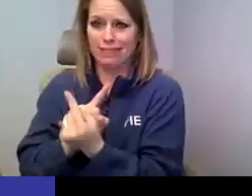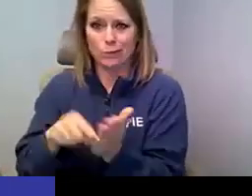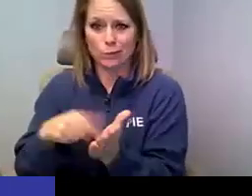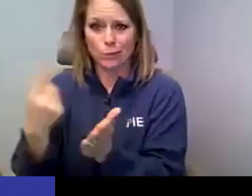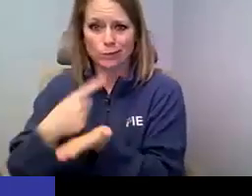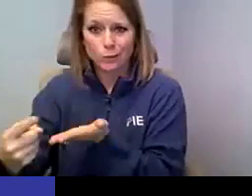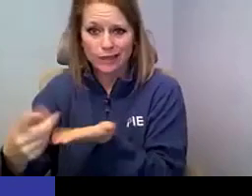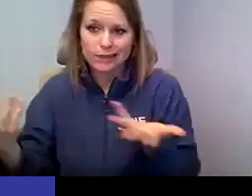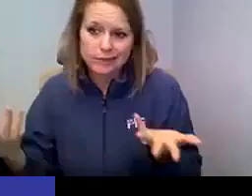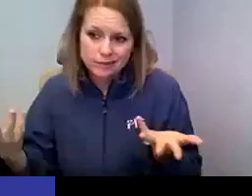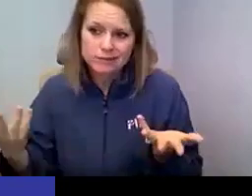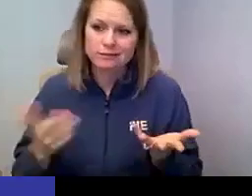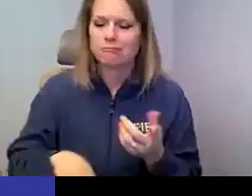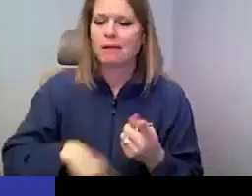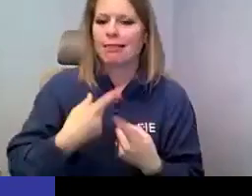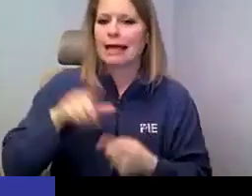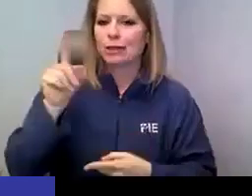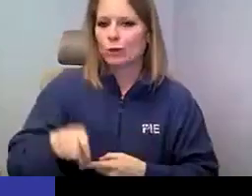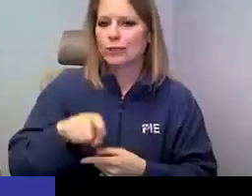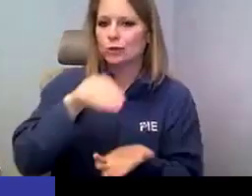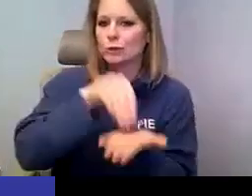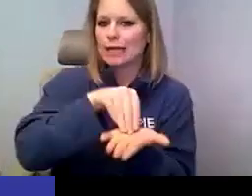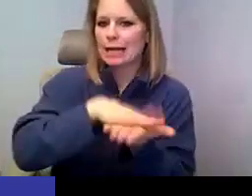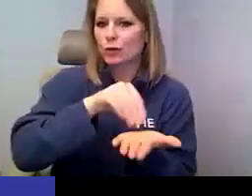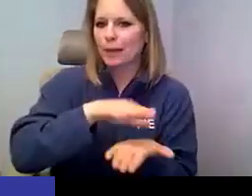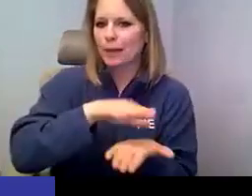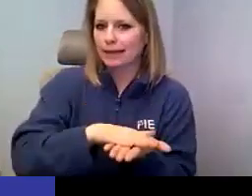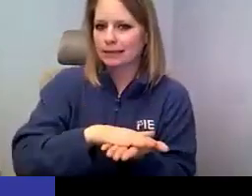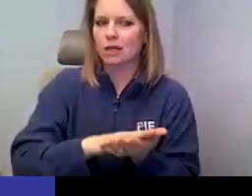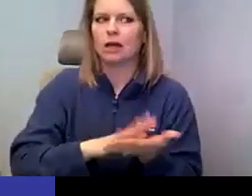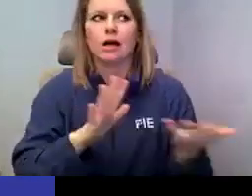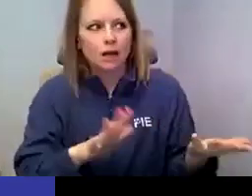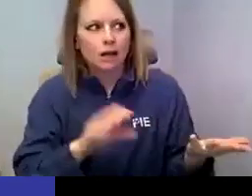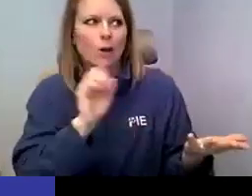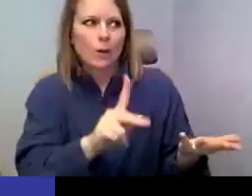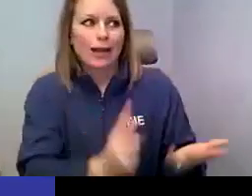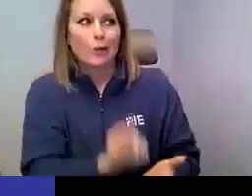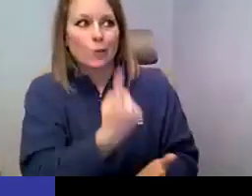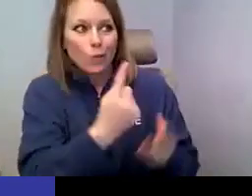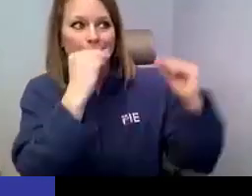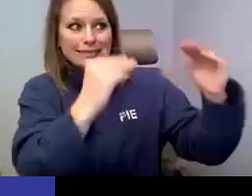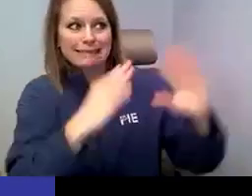Then you need to document that, yes, we only got the data from one teacher and here's why.